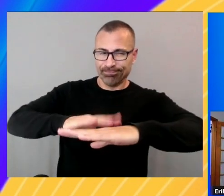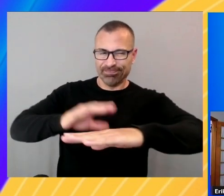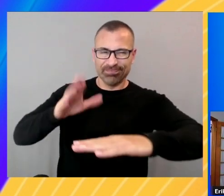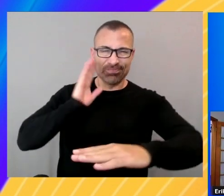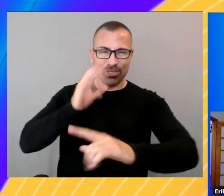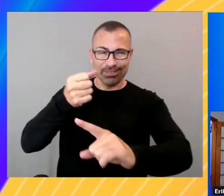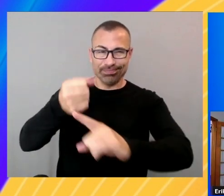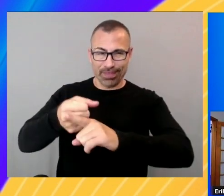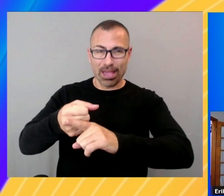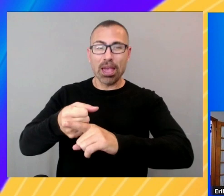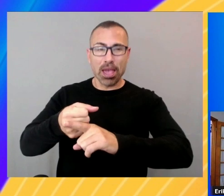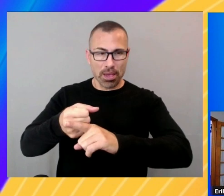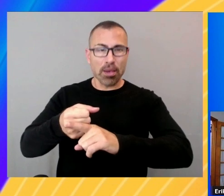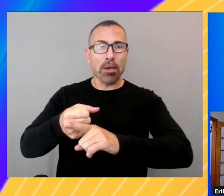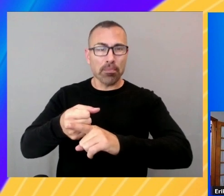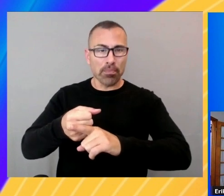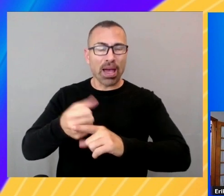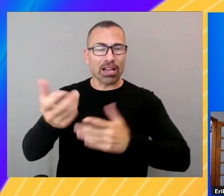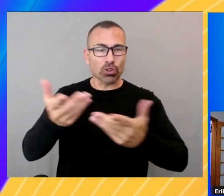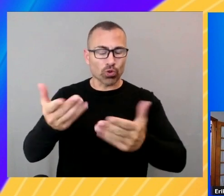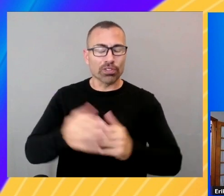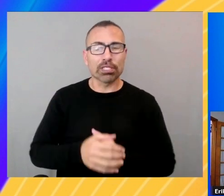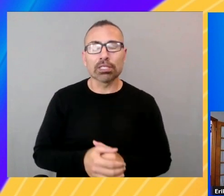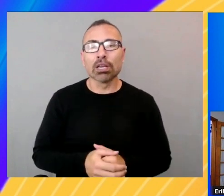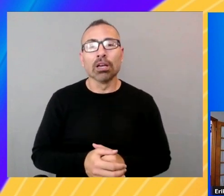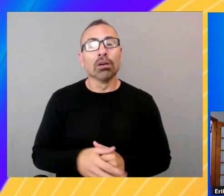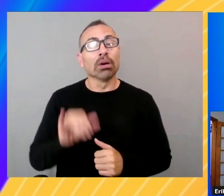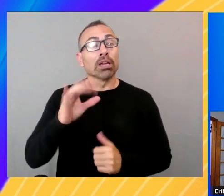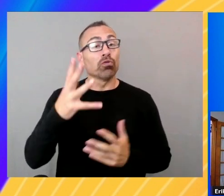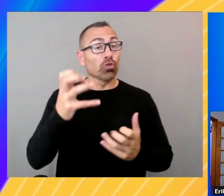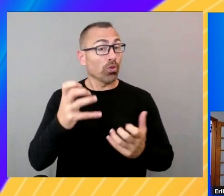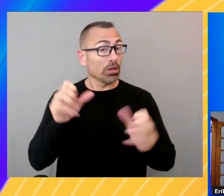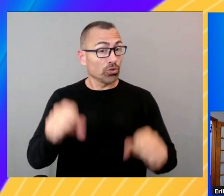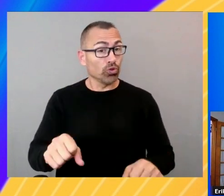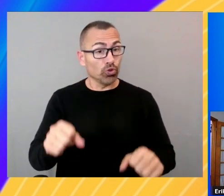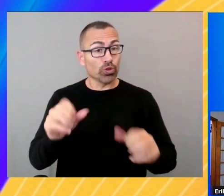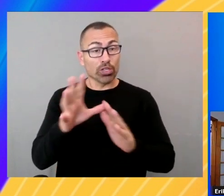perform a reboot following patch installation, you can optionally choose to opt in for that.